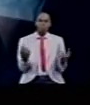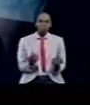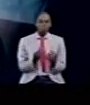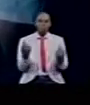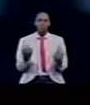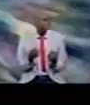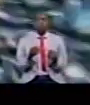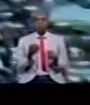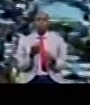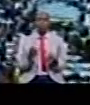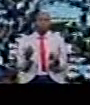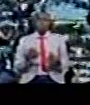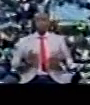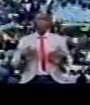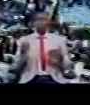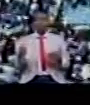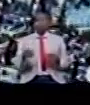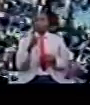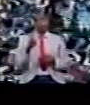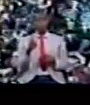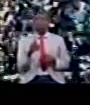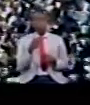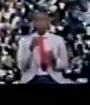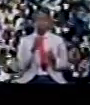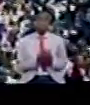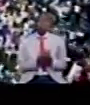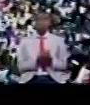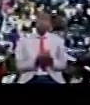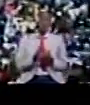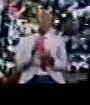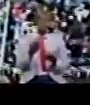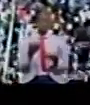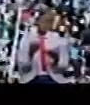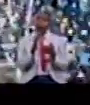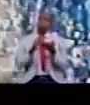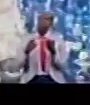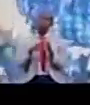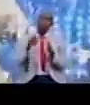her. Lord, has she been the pillar of this house?